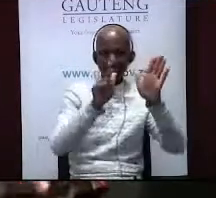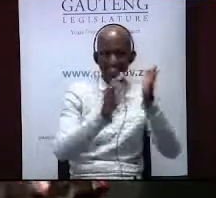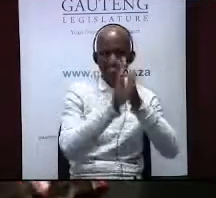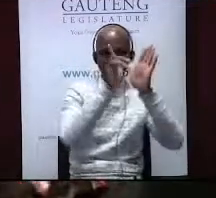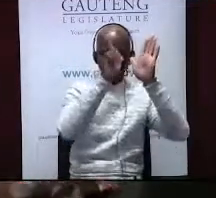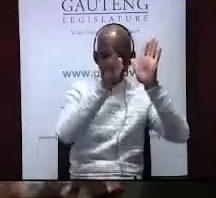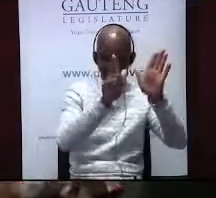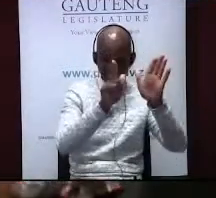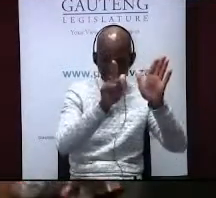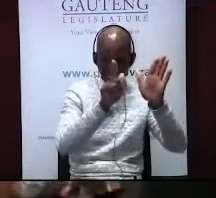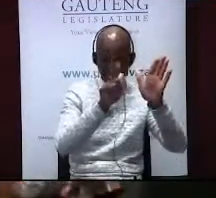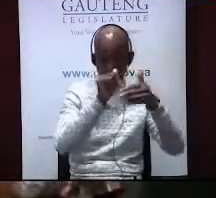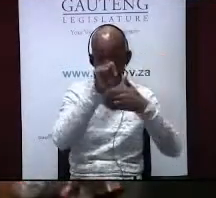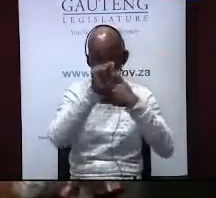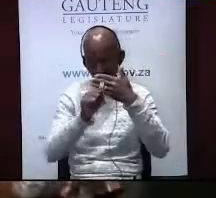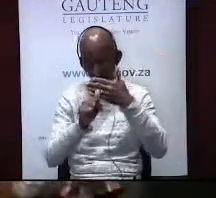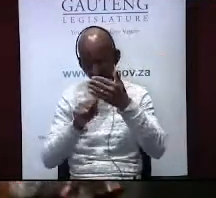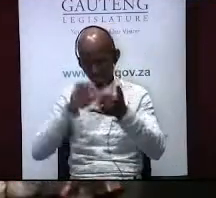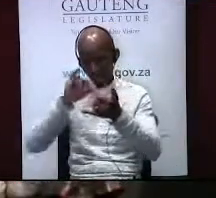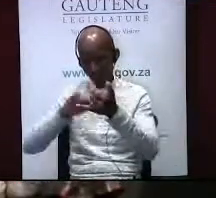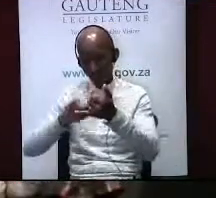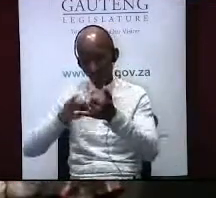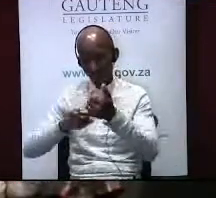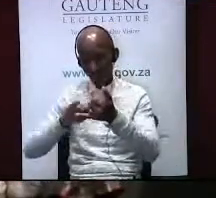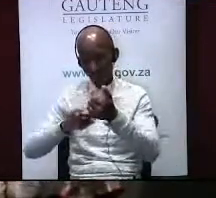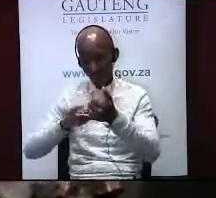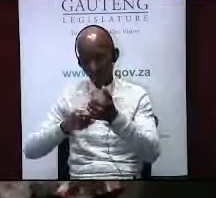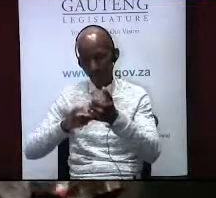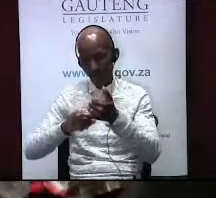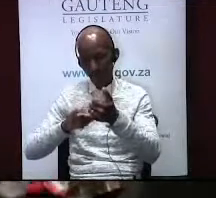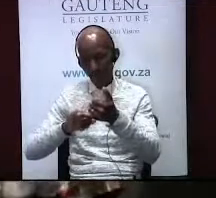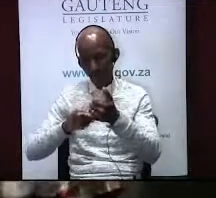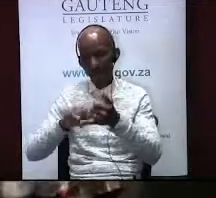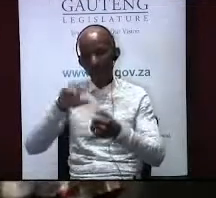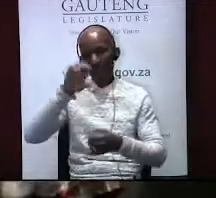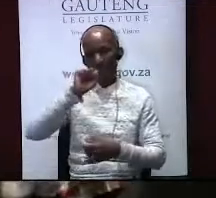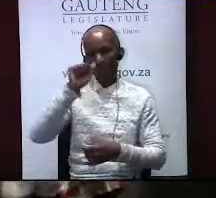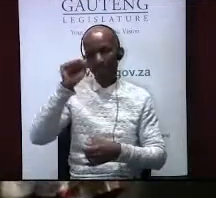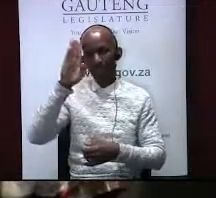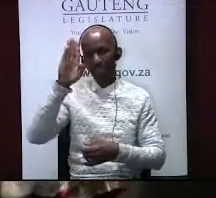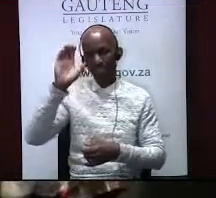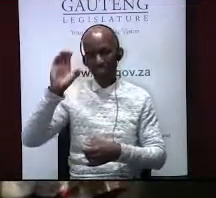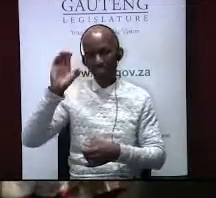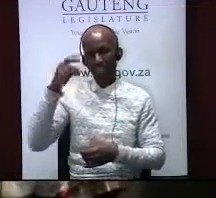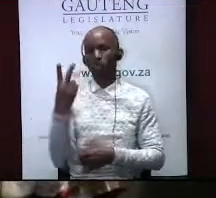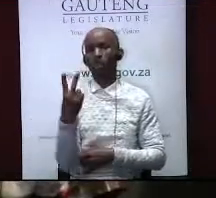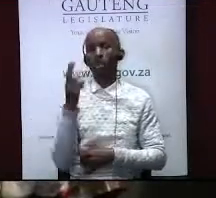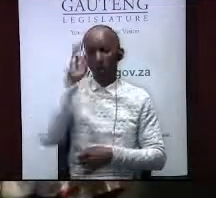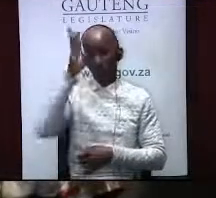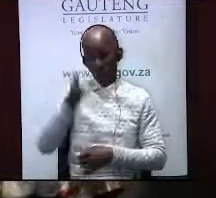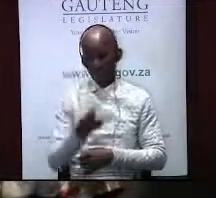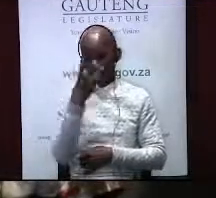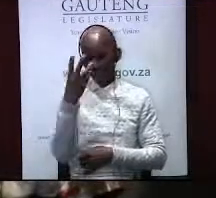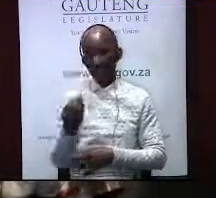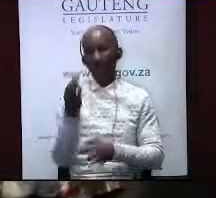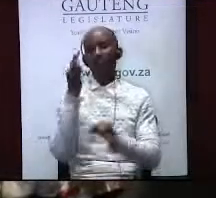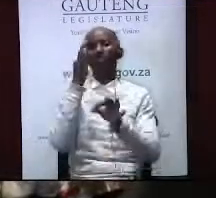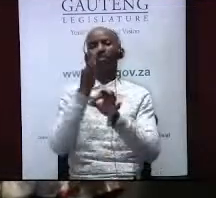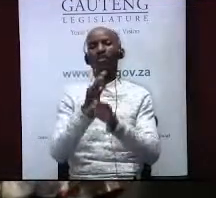On the 17th of September, SABC 2 will be having